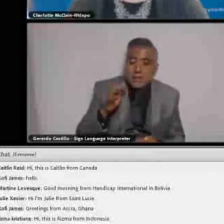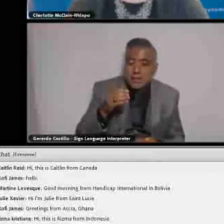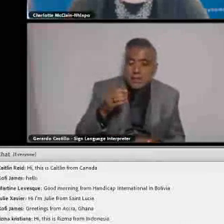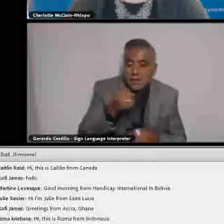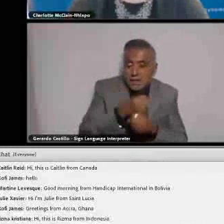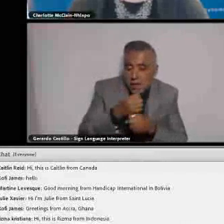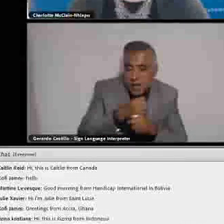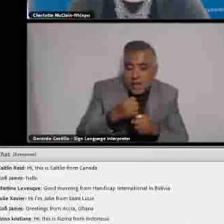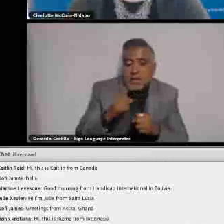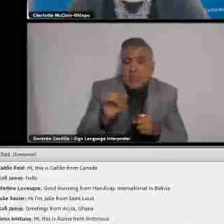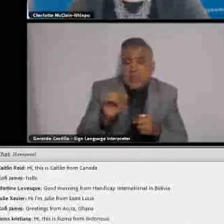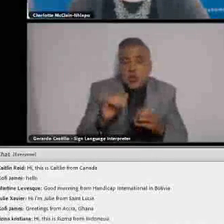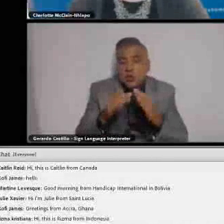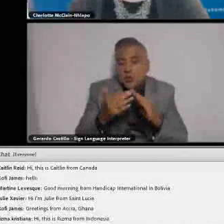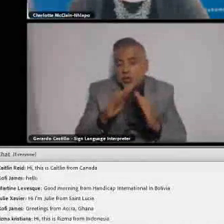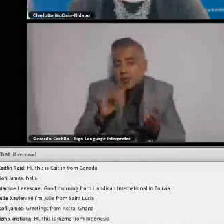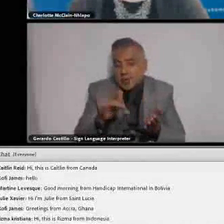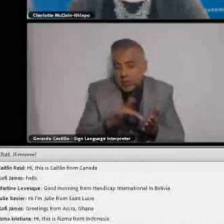center. Um,